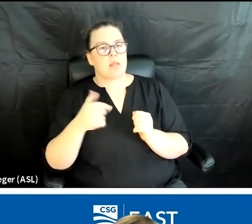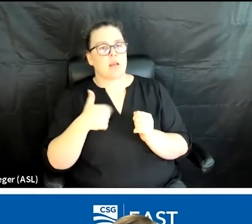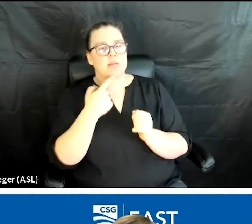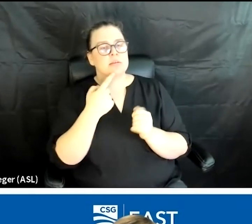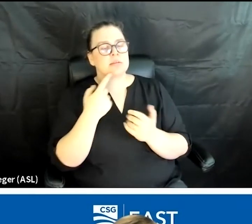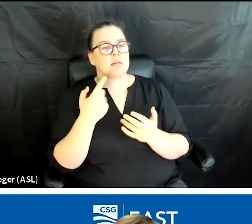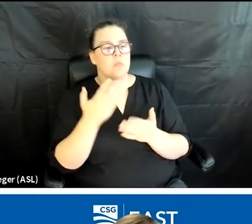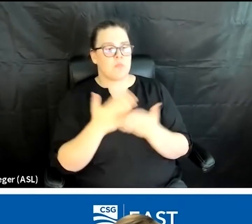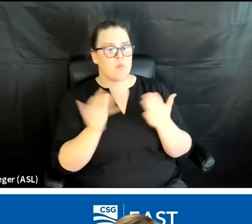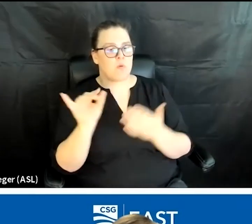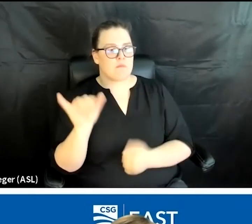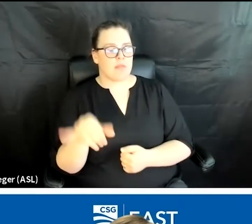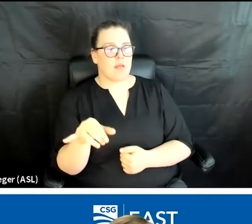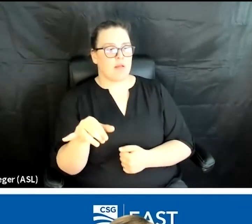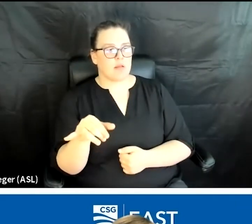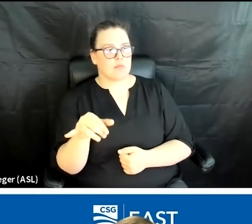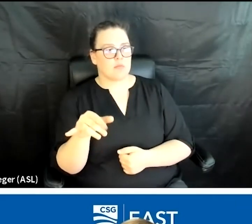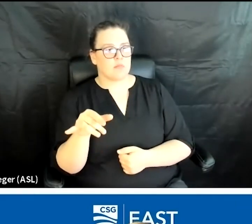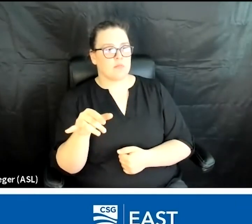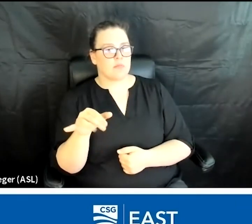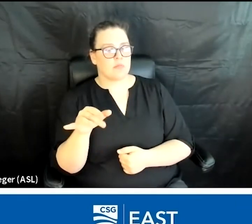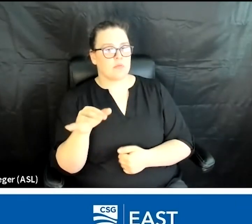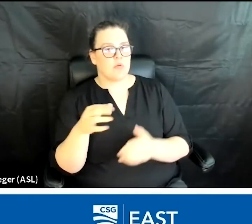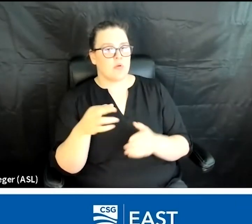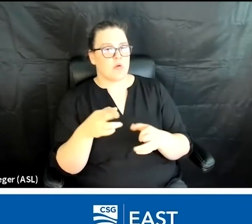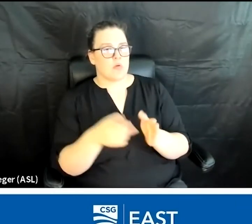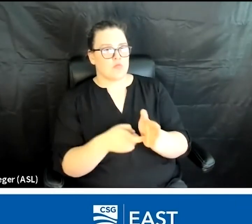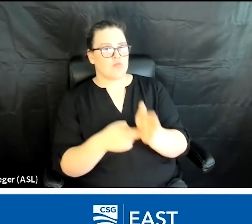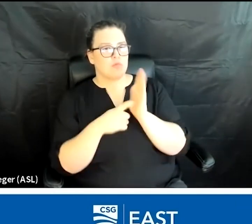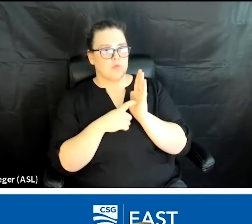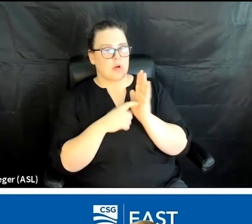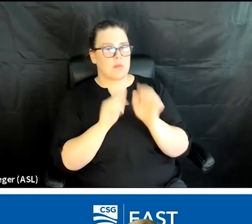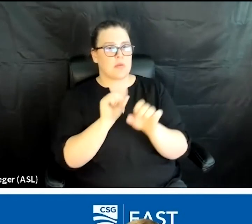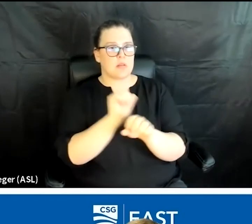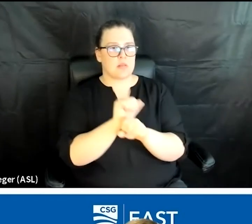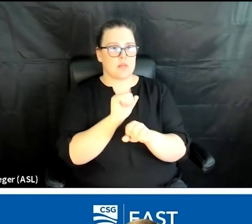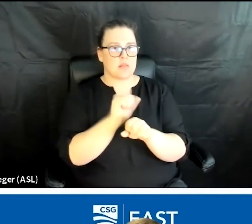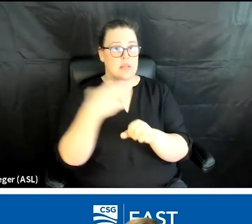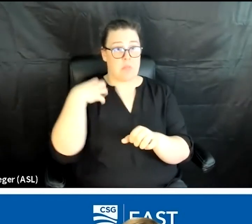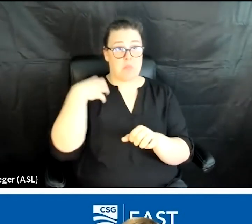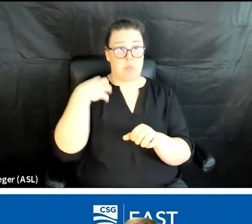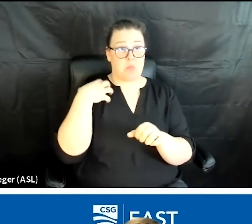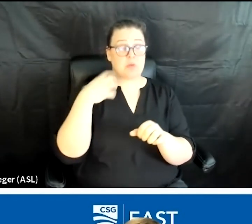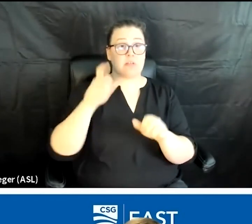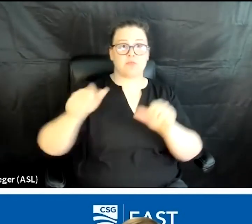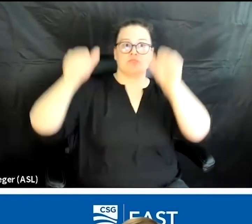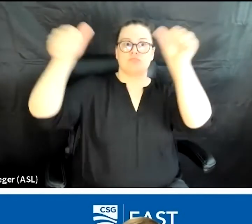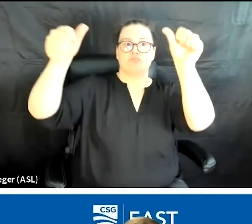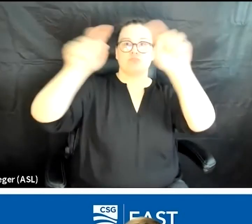part of it is that there's a requirement that employers have to post notice about where they